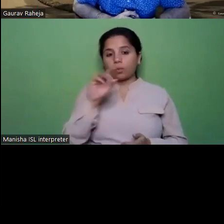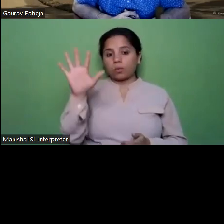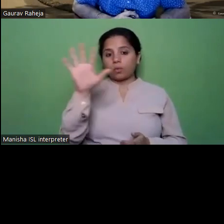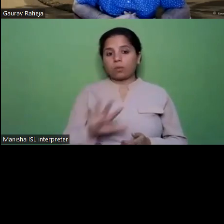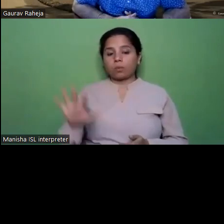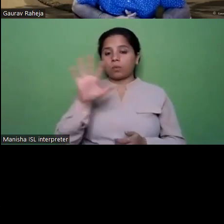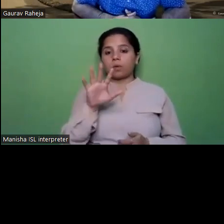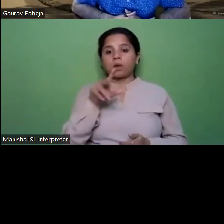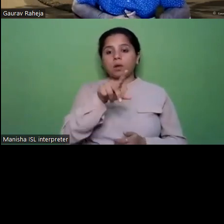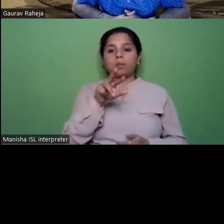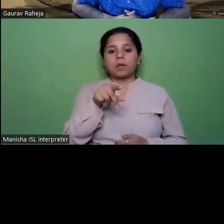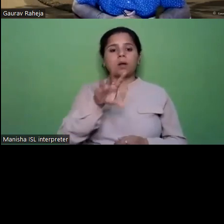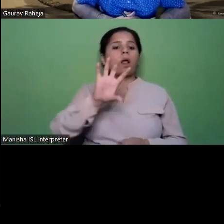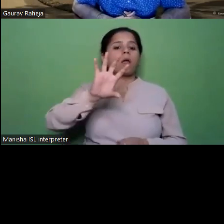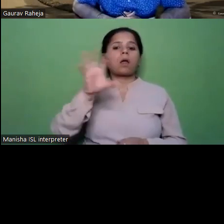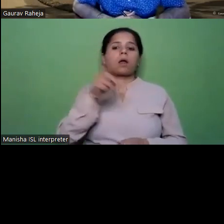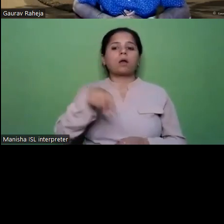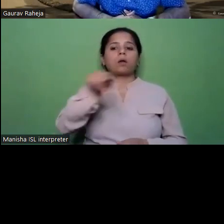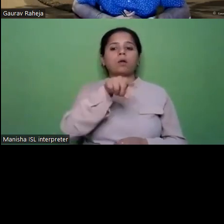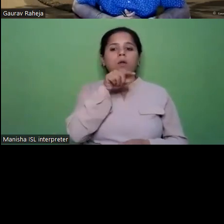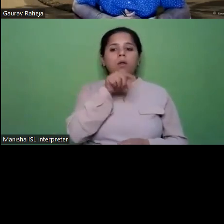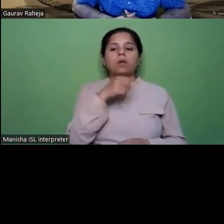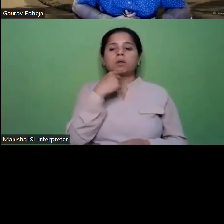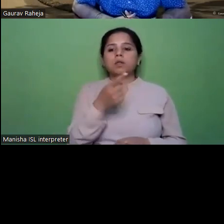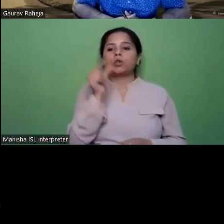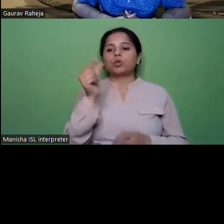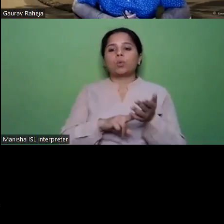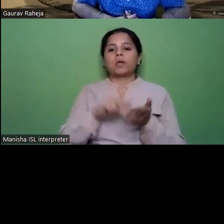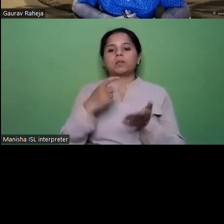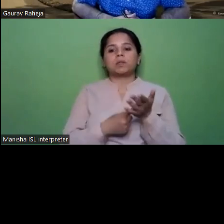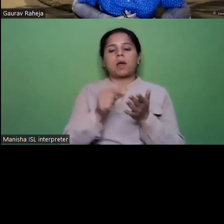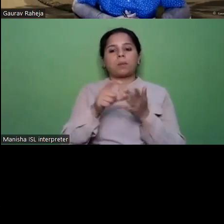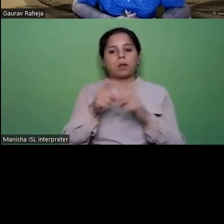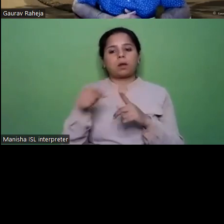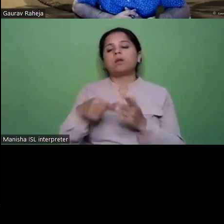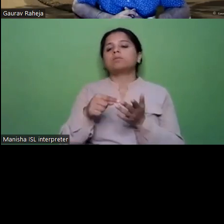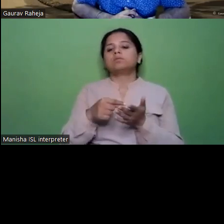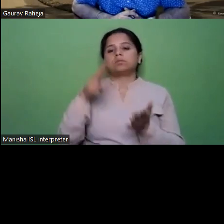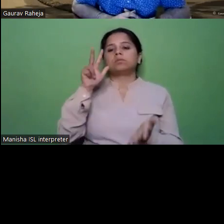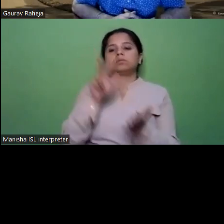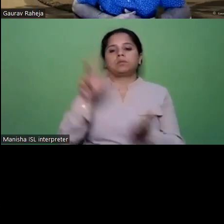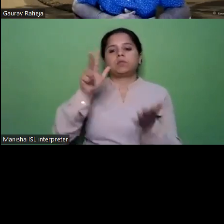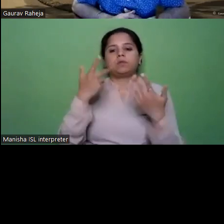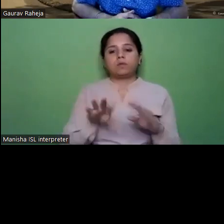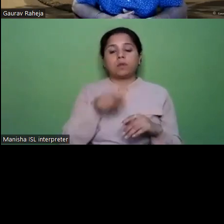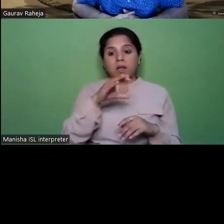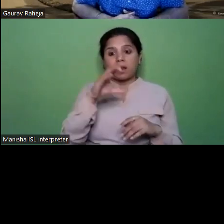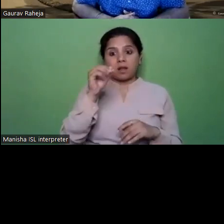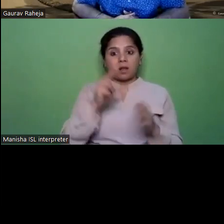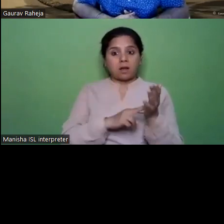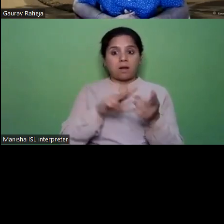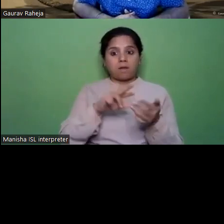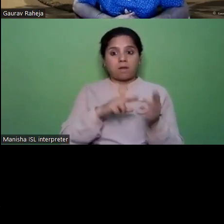says that these are the countries which ratified the UN Convention. So there is one is part of the convention and the other part is